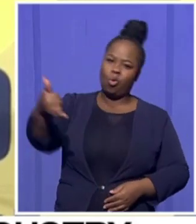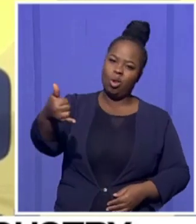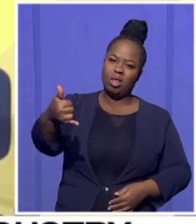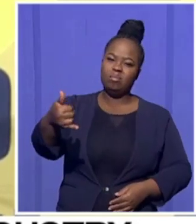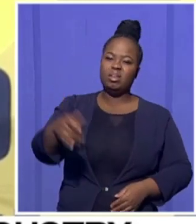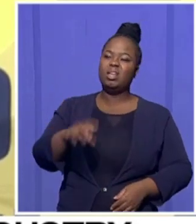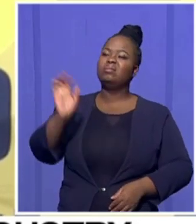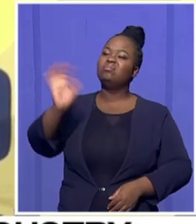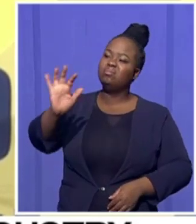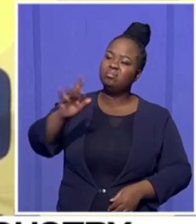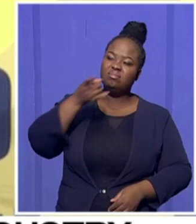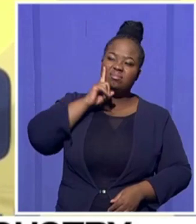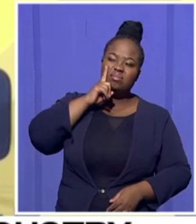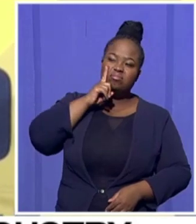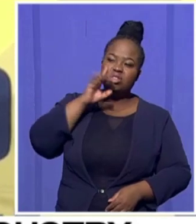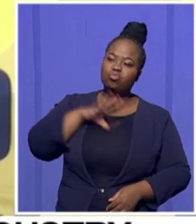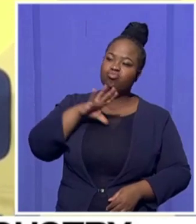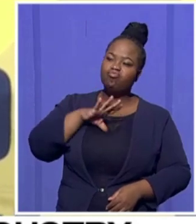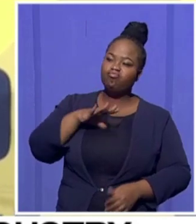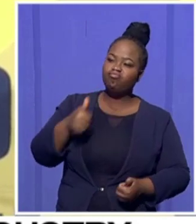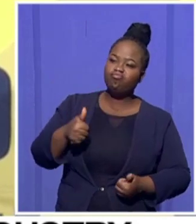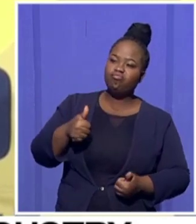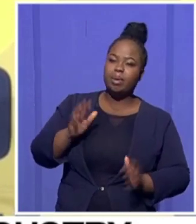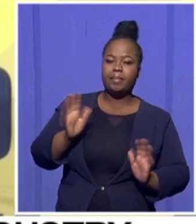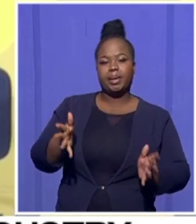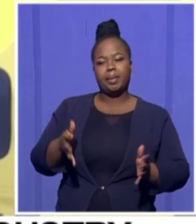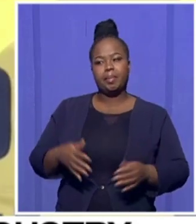say, my brother, you fine.